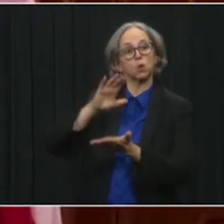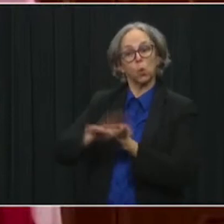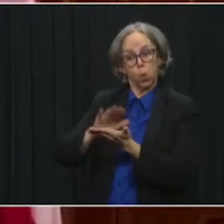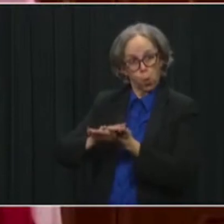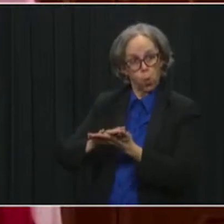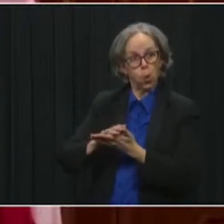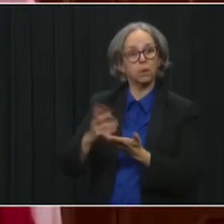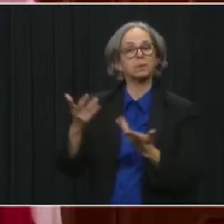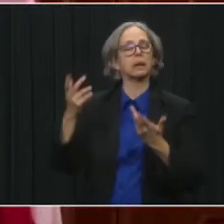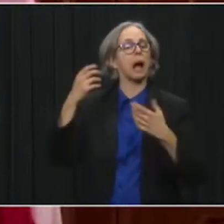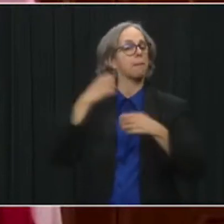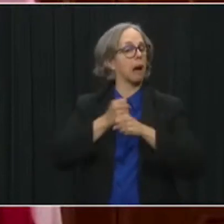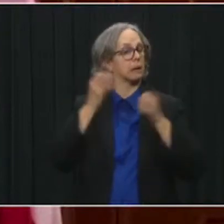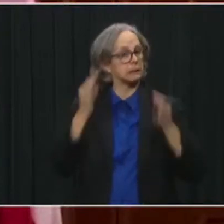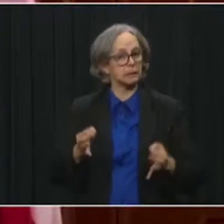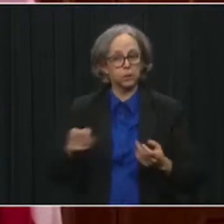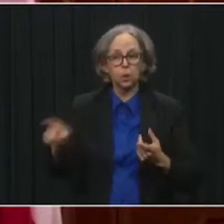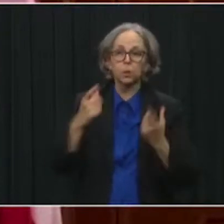making decisions.